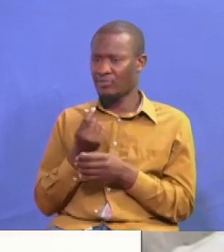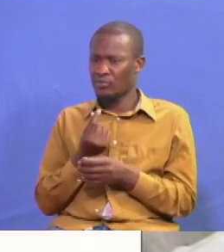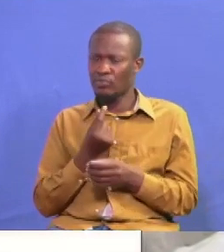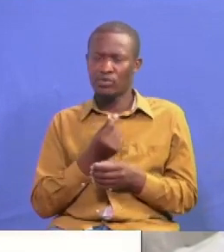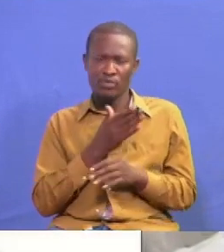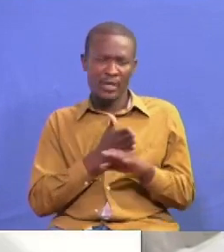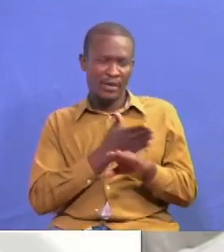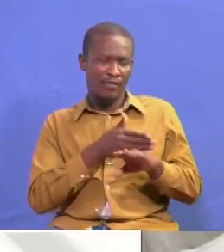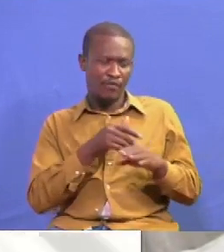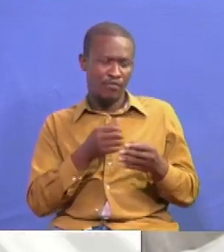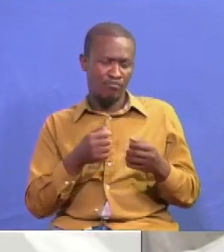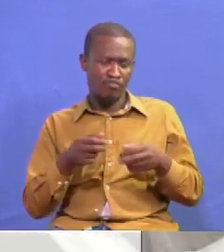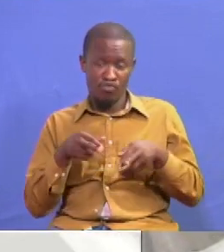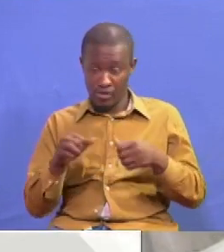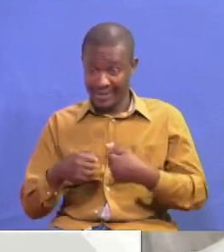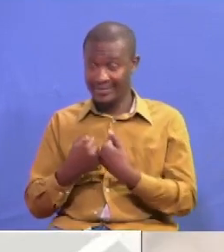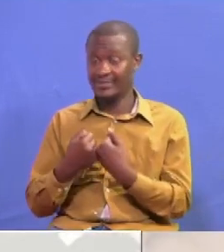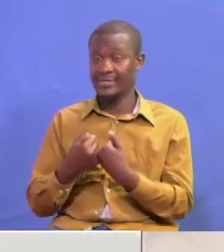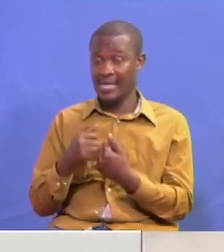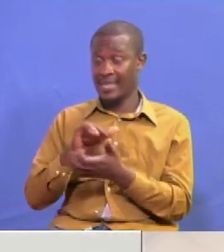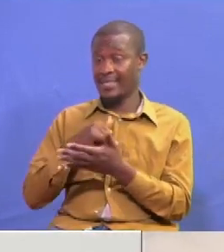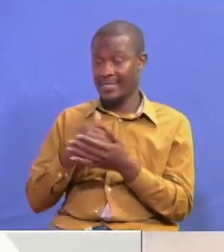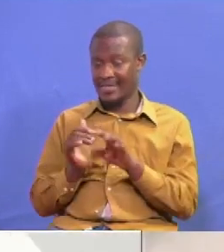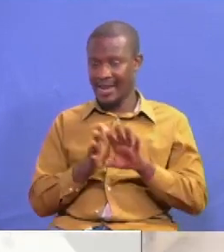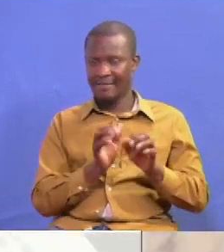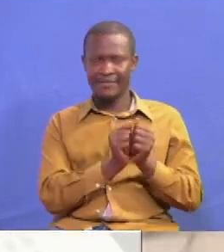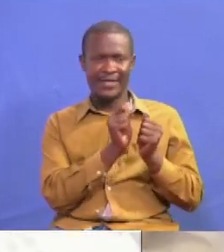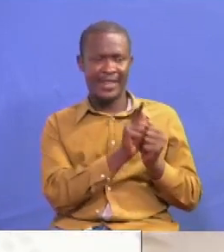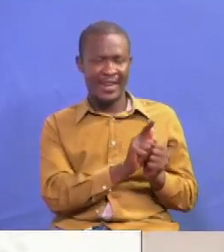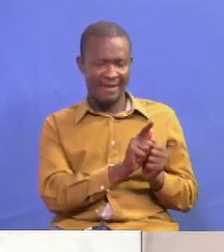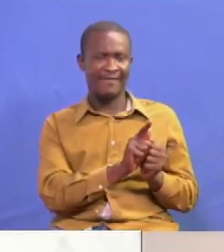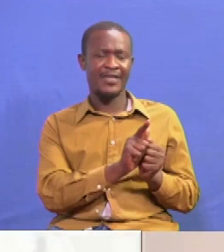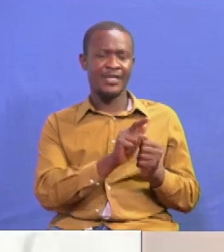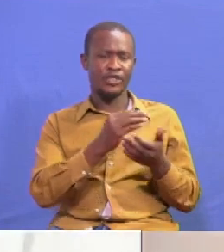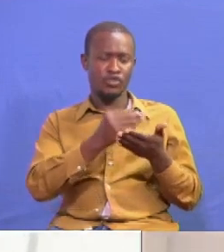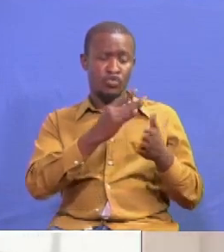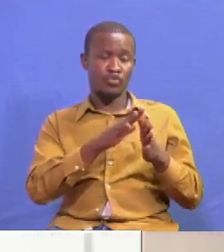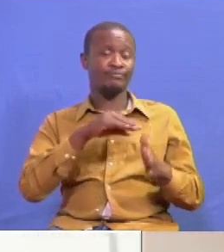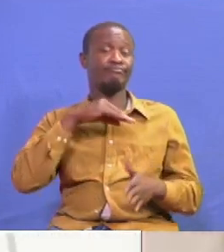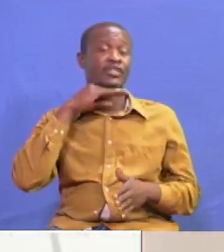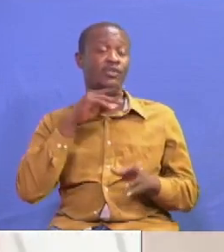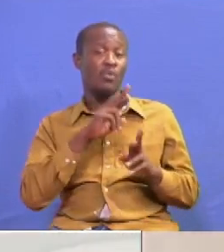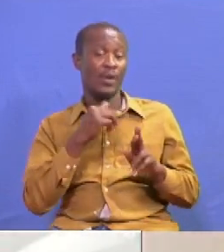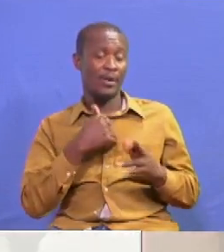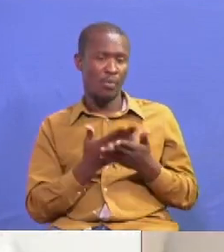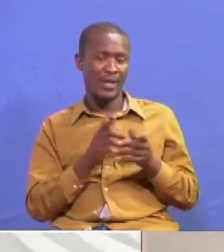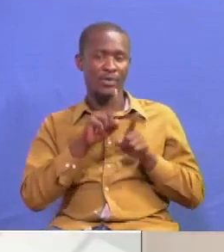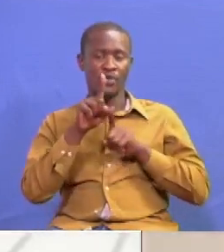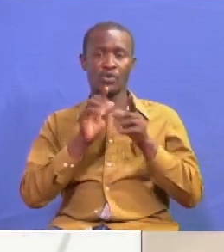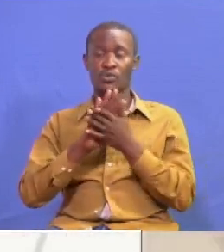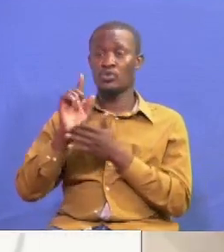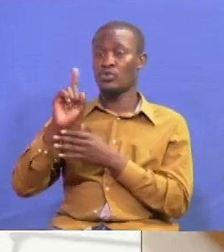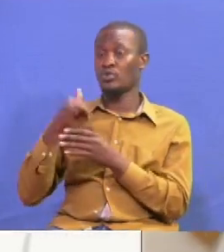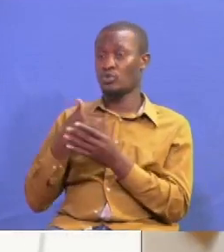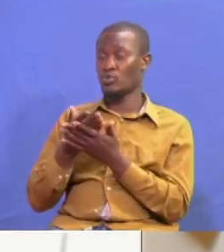the grisly road accident at Maungu that left 11 Kenyatta University students dead were transported to Nairobi